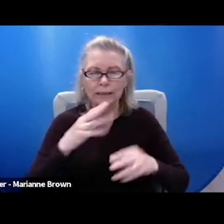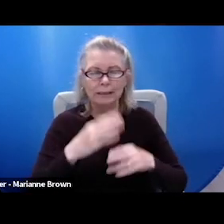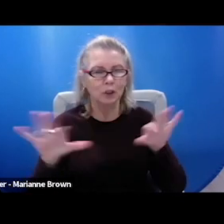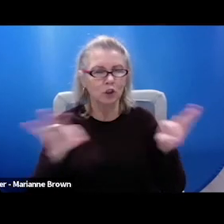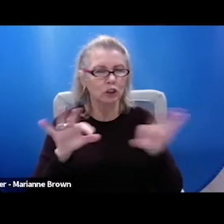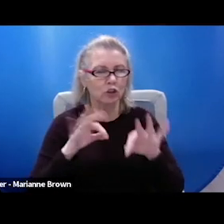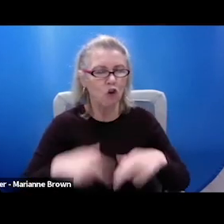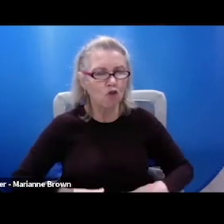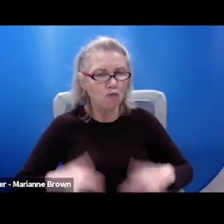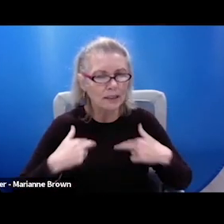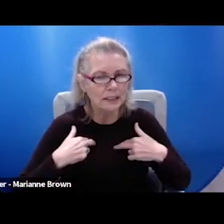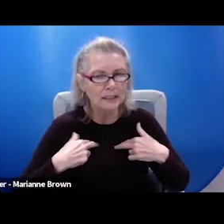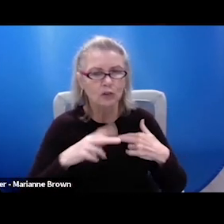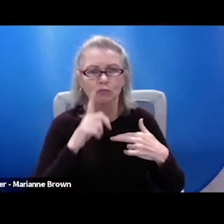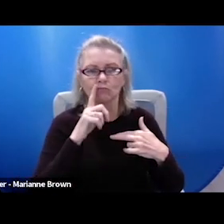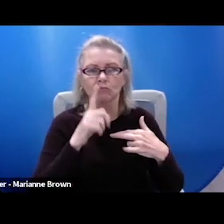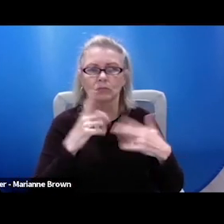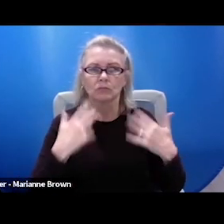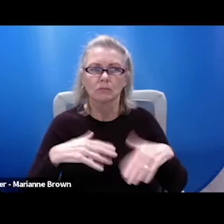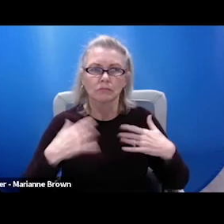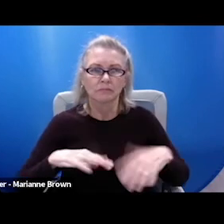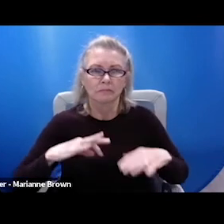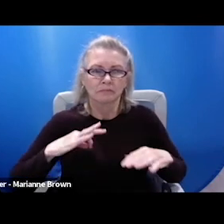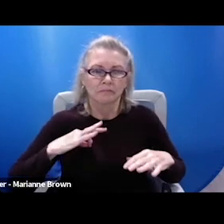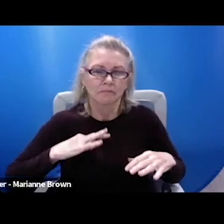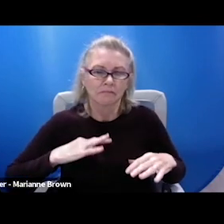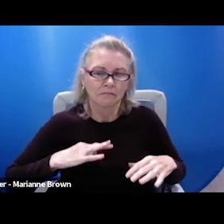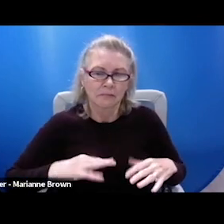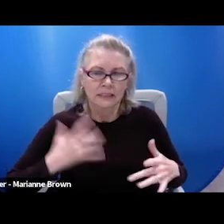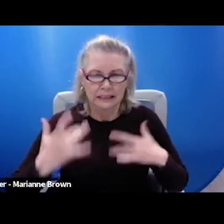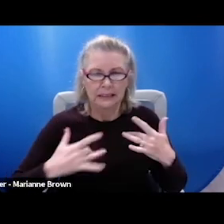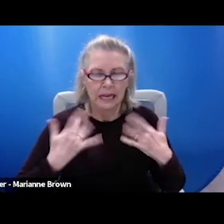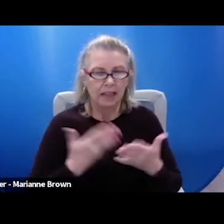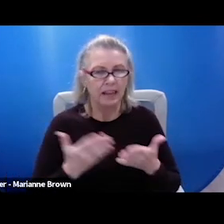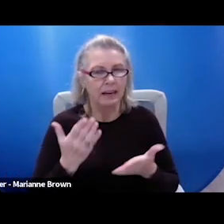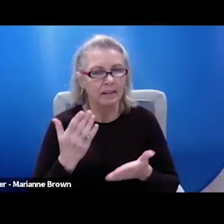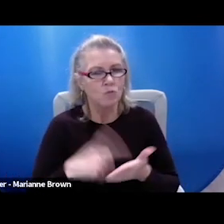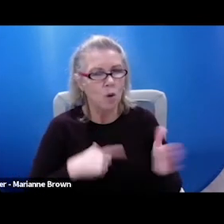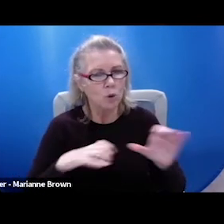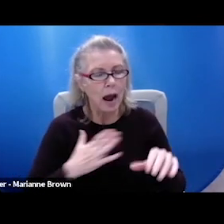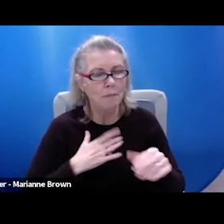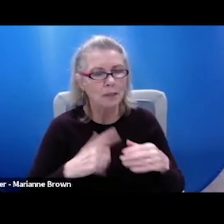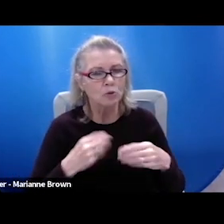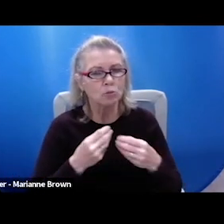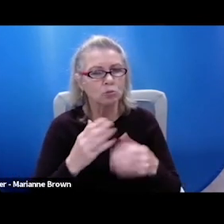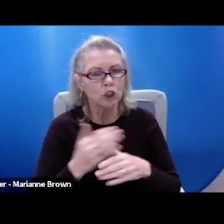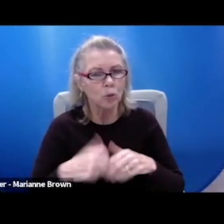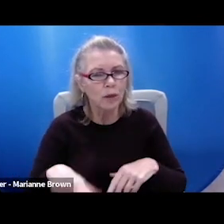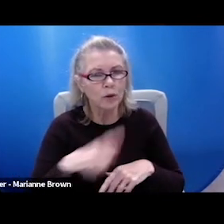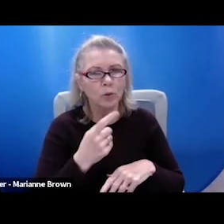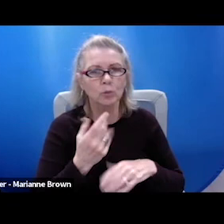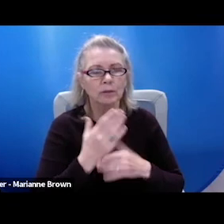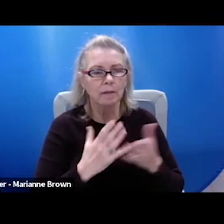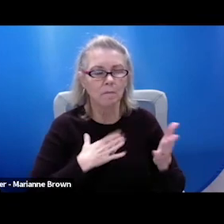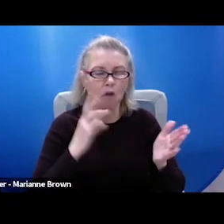and it is an extremely fruitful area of what we do. So I'm happy to share my insights a little bit and some of the